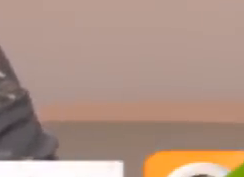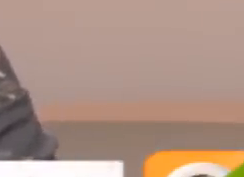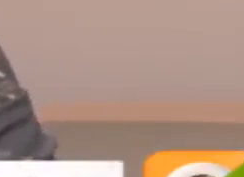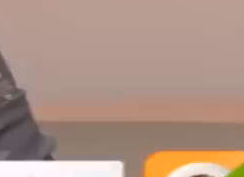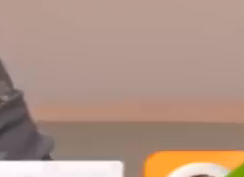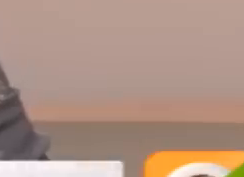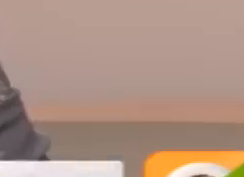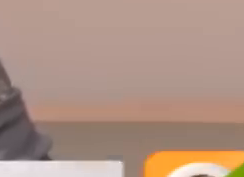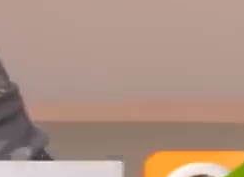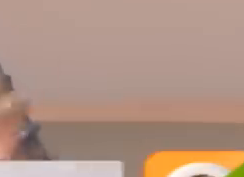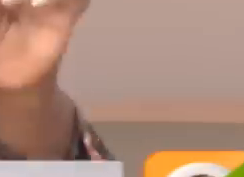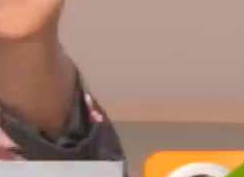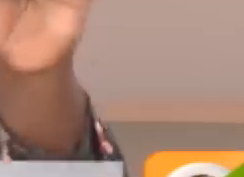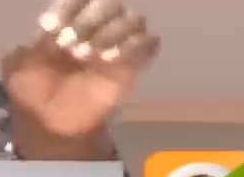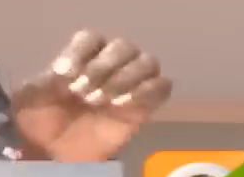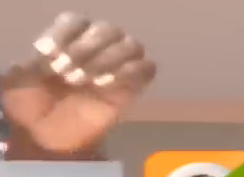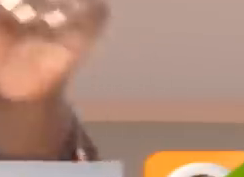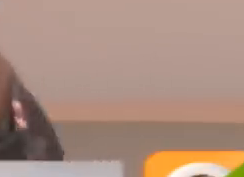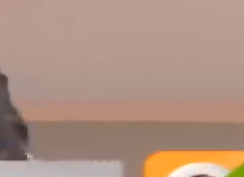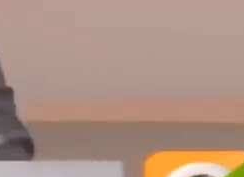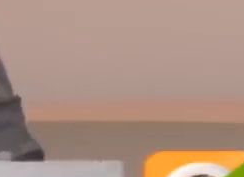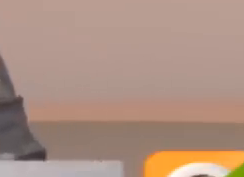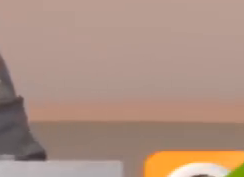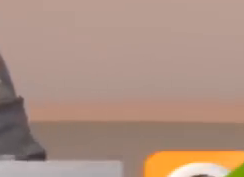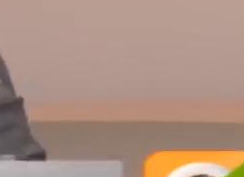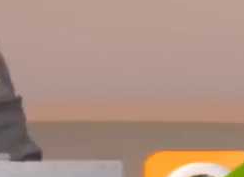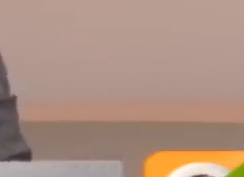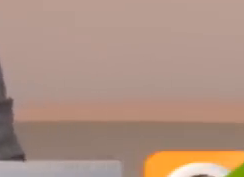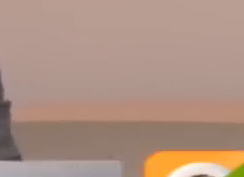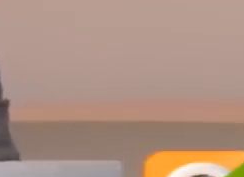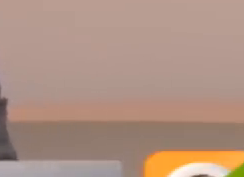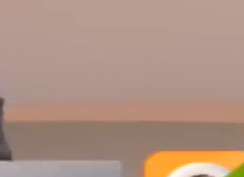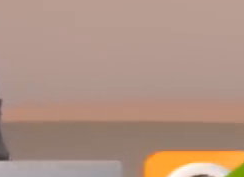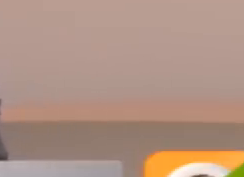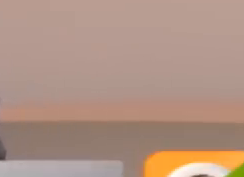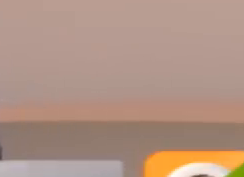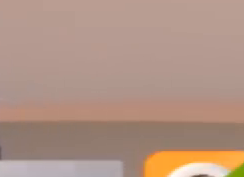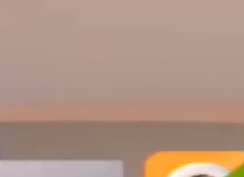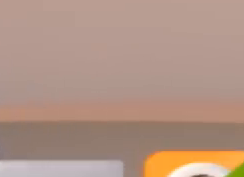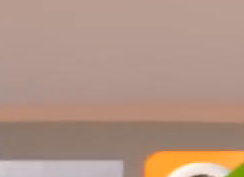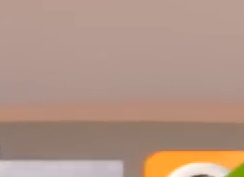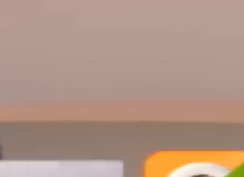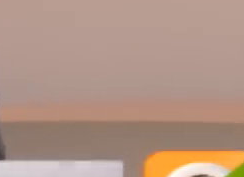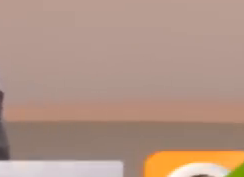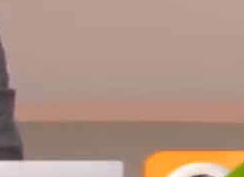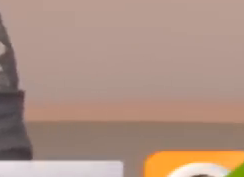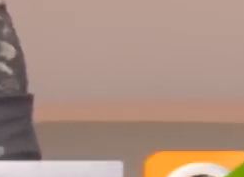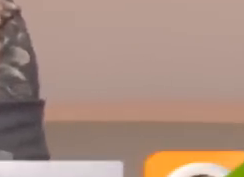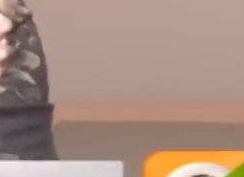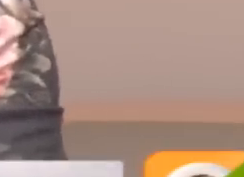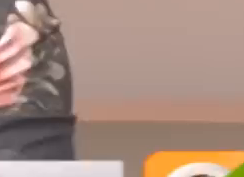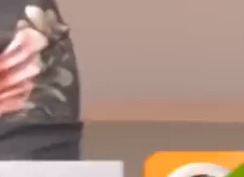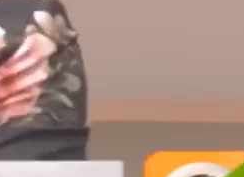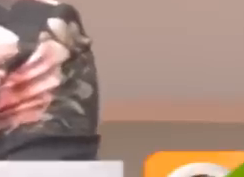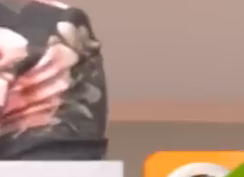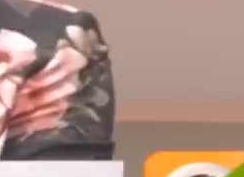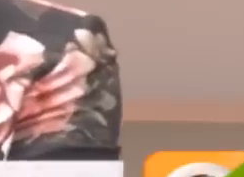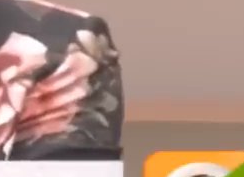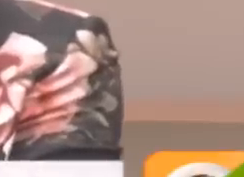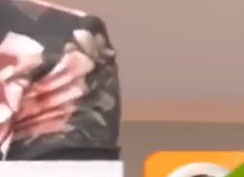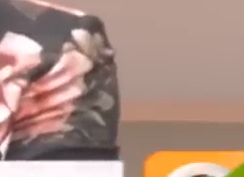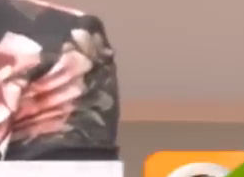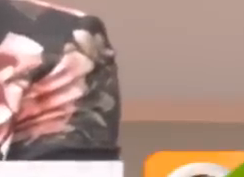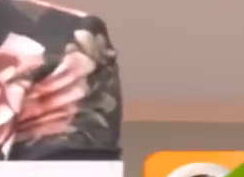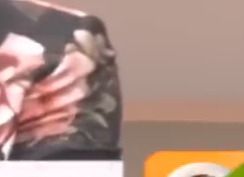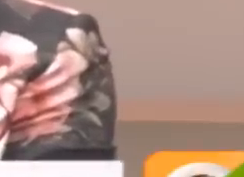right now an expectation even from members of ODM. And that's why they are saying they have been shortchanged, that they would get two ministers